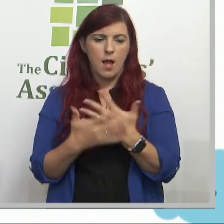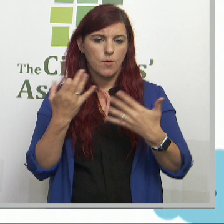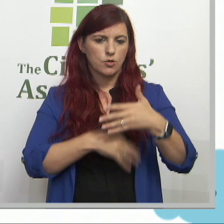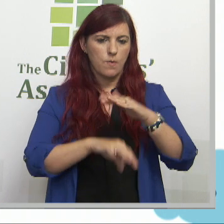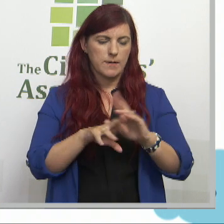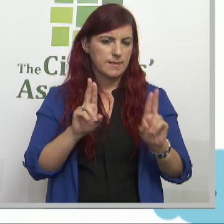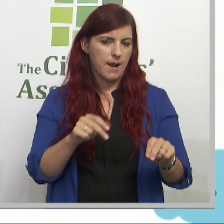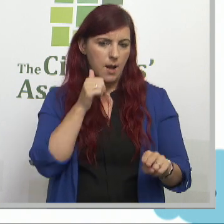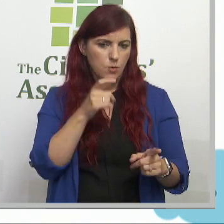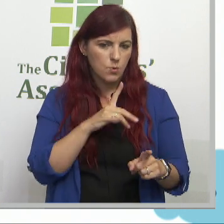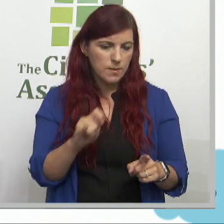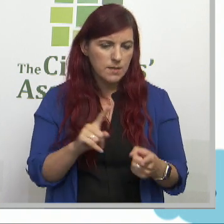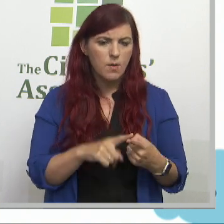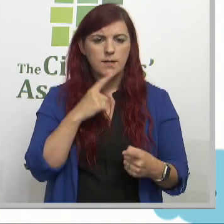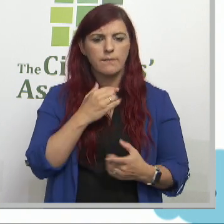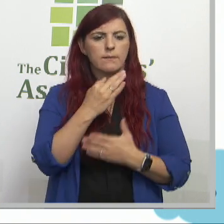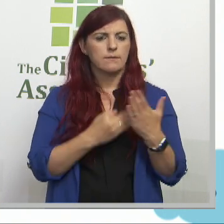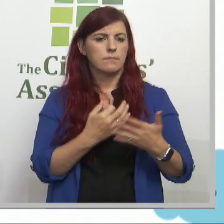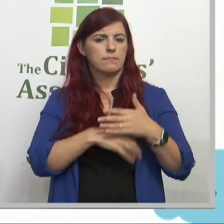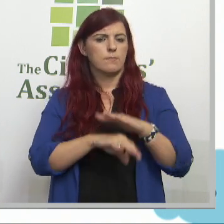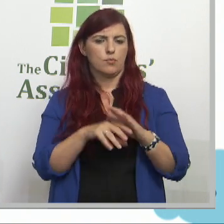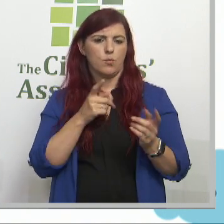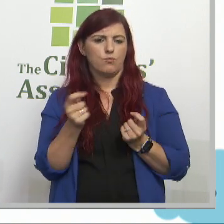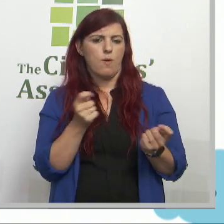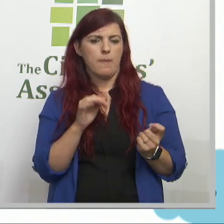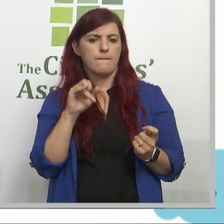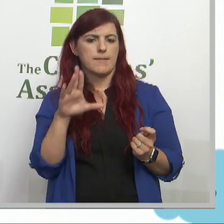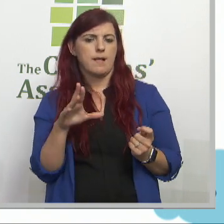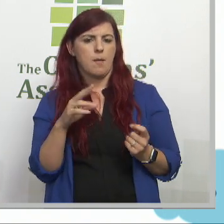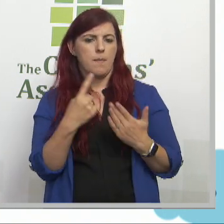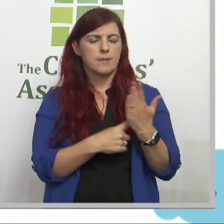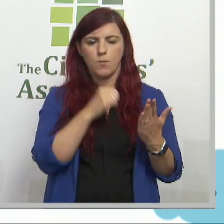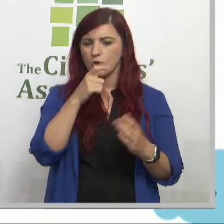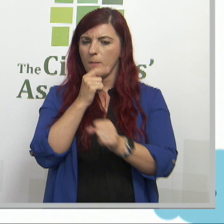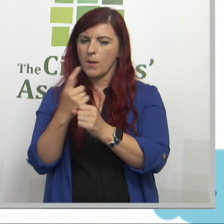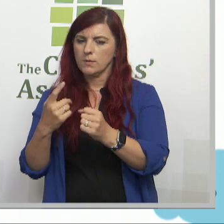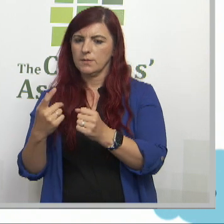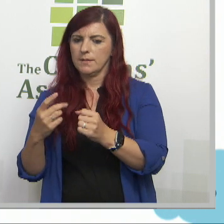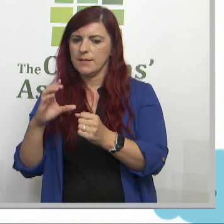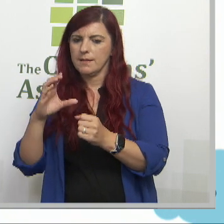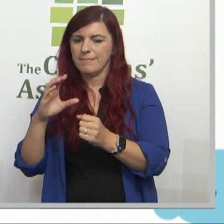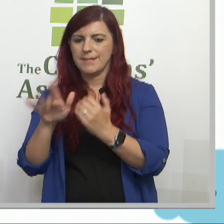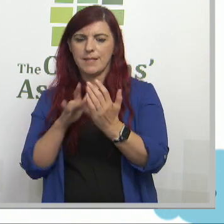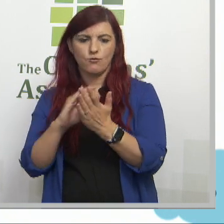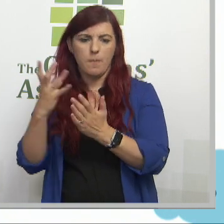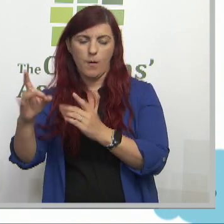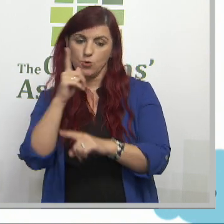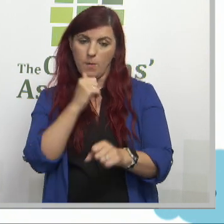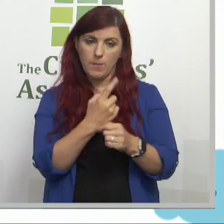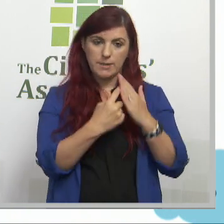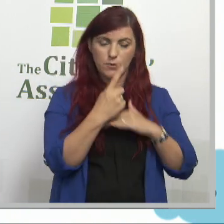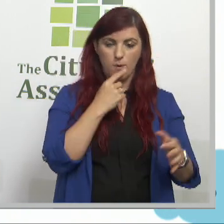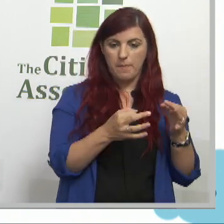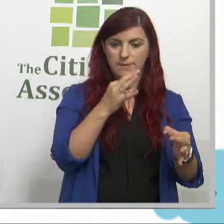But really, it's up to the government to run its own fiscal policy. It's not like interest rates that we let central banks do it. It's politicians' choices.